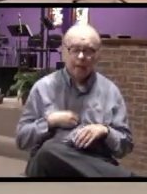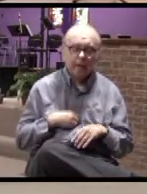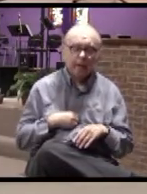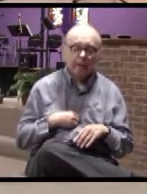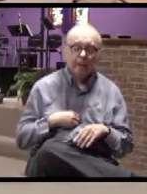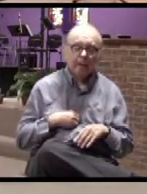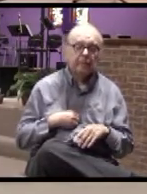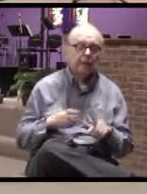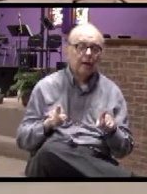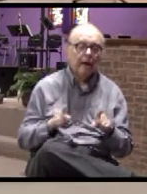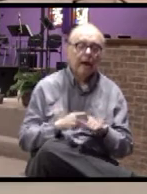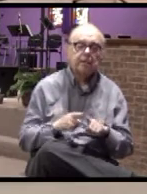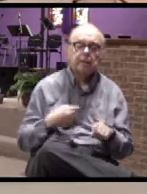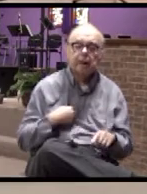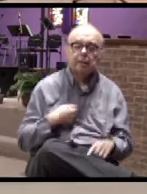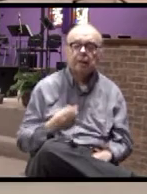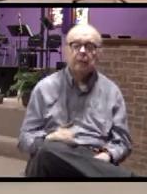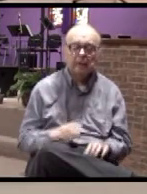me.